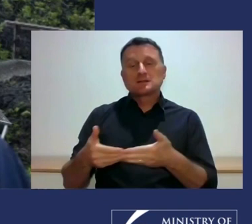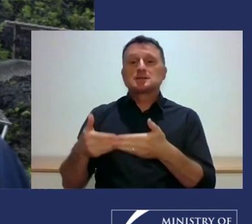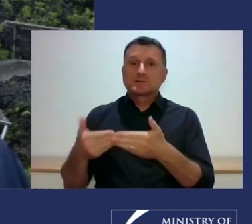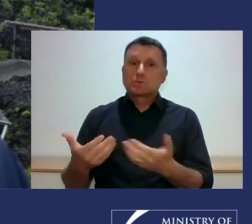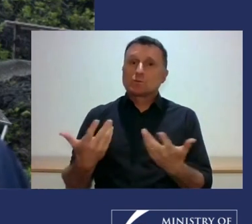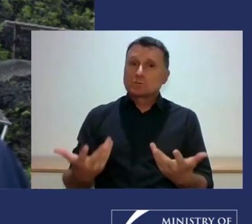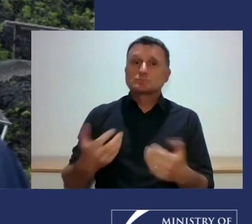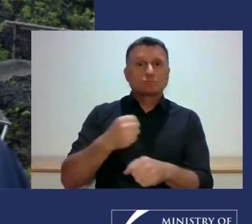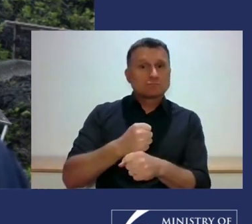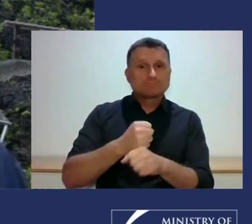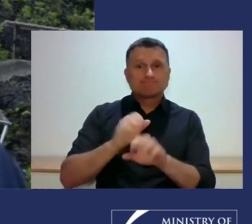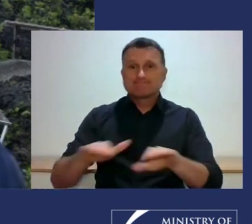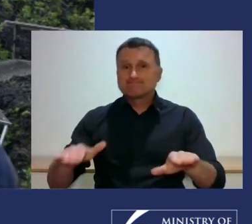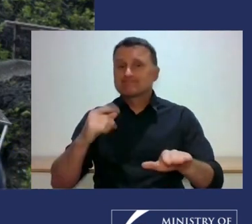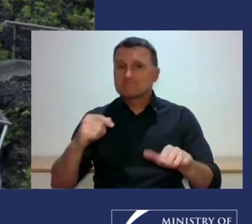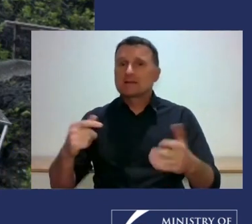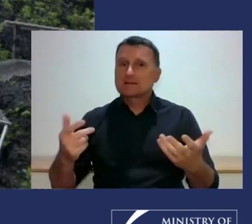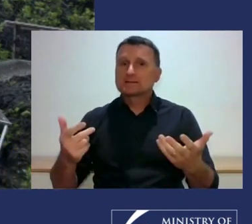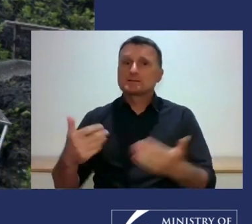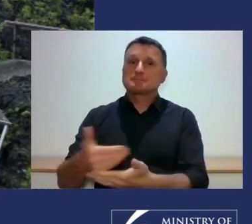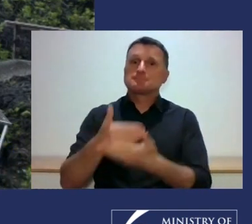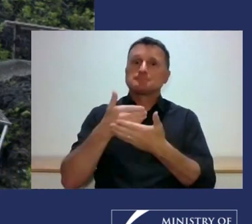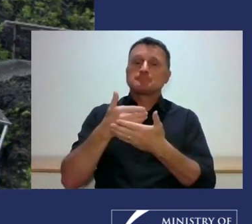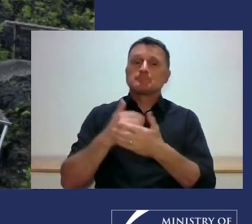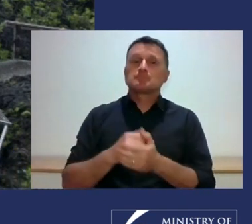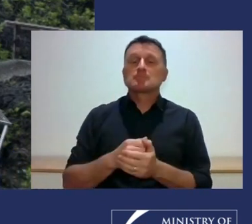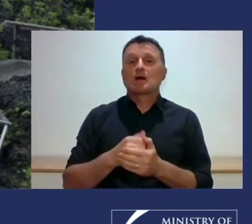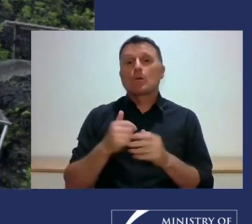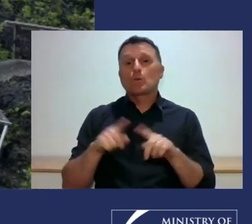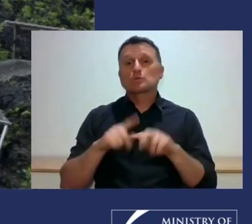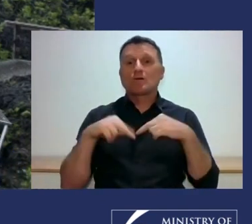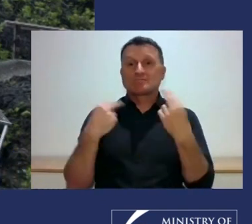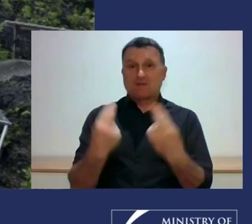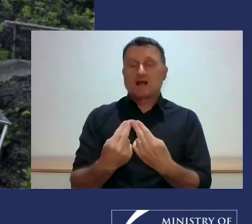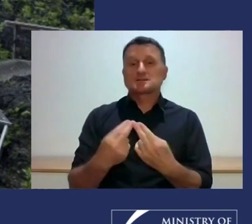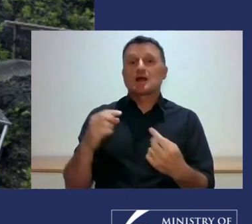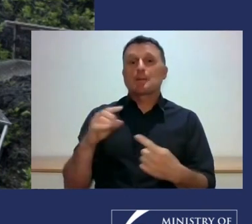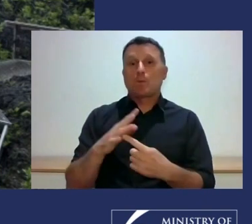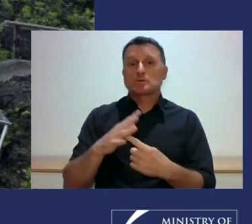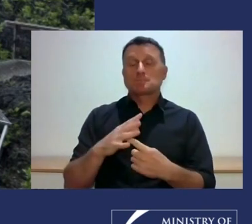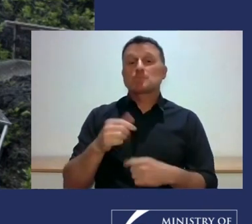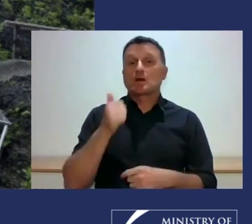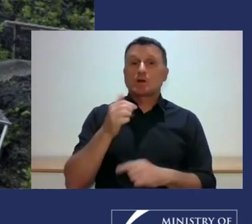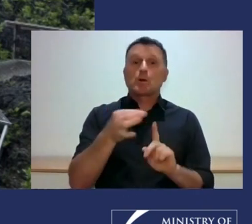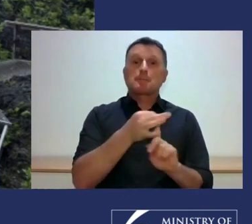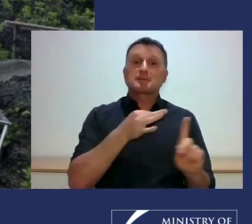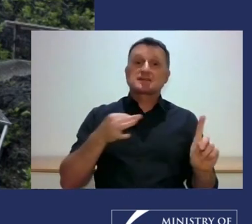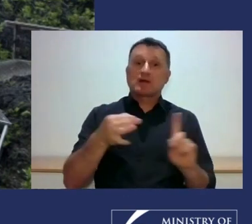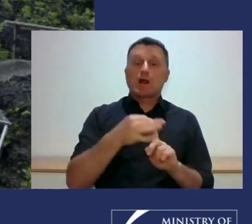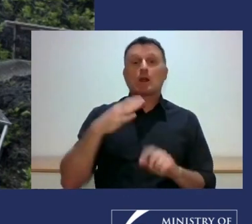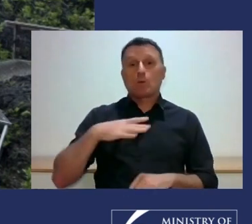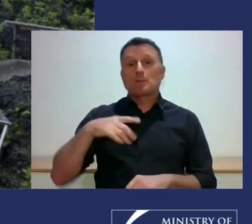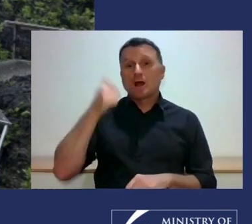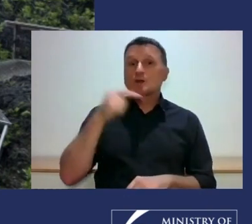and your family around you as well. And I think it's, yeah. And for a lot of Pacific women, I know that you're really scared, but, you know,